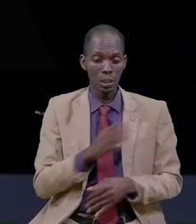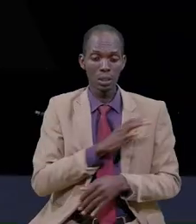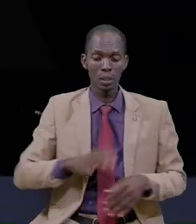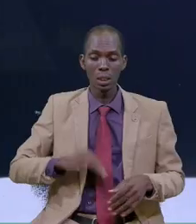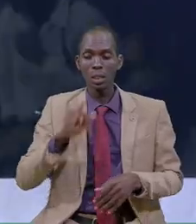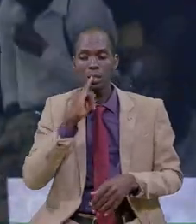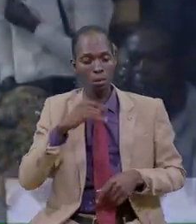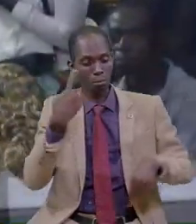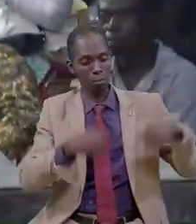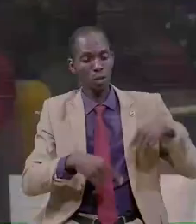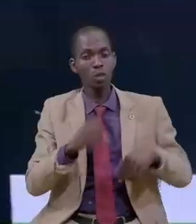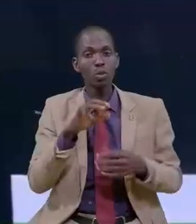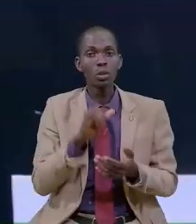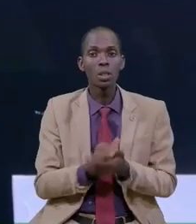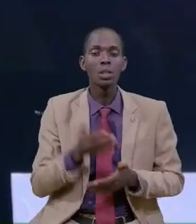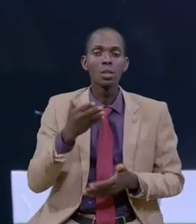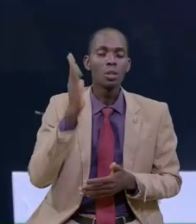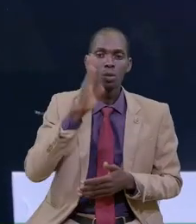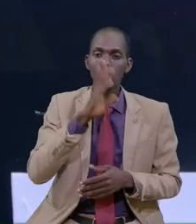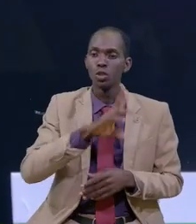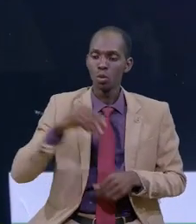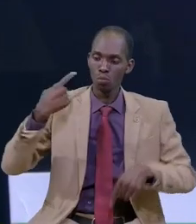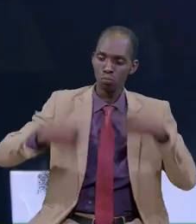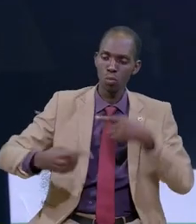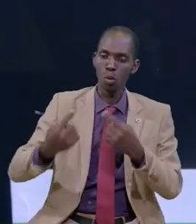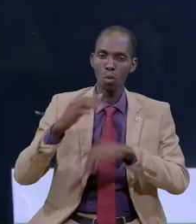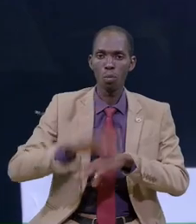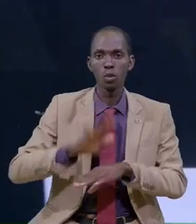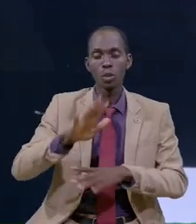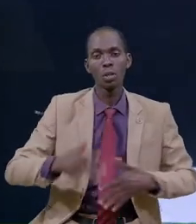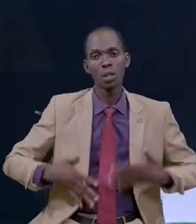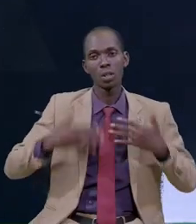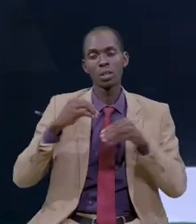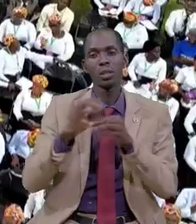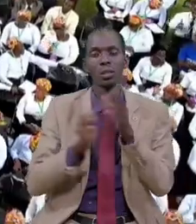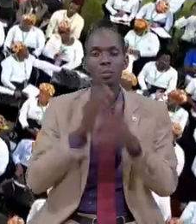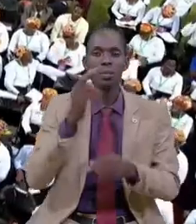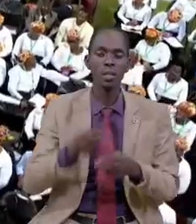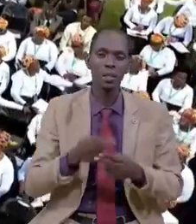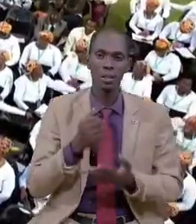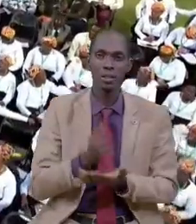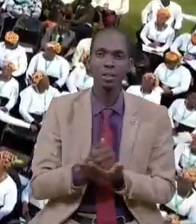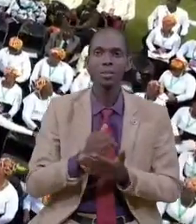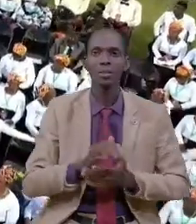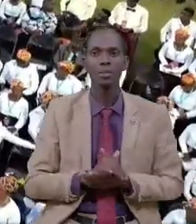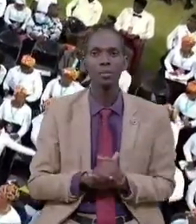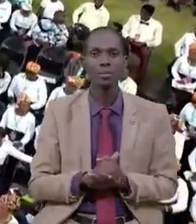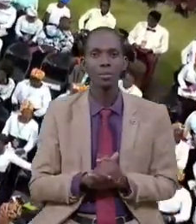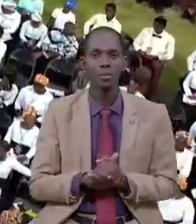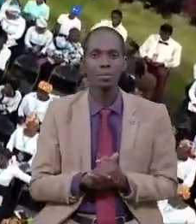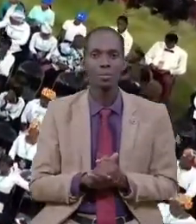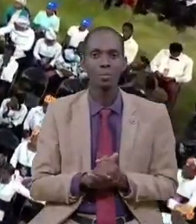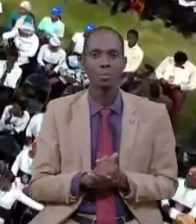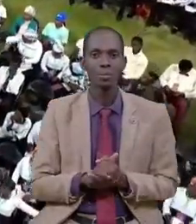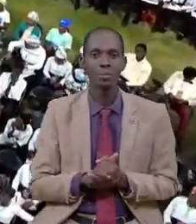that there will be no smiting coming upon your life in Jesus' name. Parce que Christ a été frappé, toi tu ne recevras plus